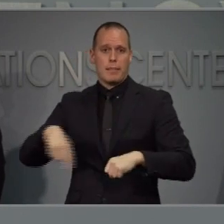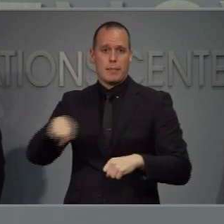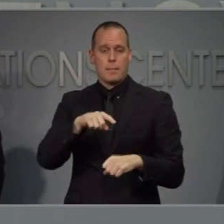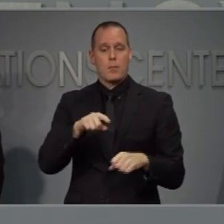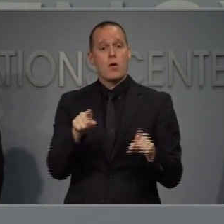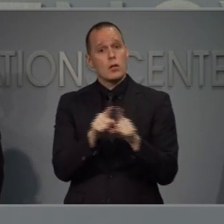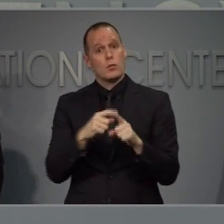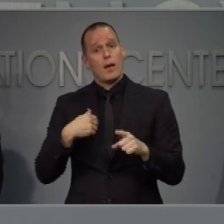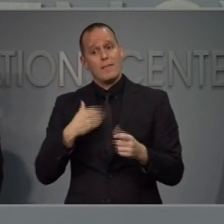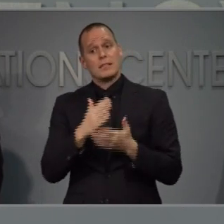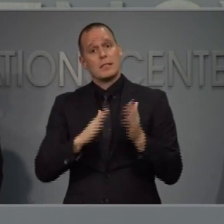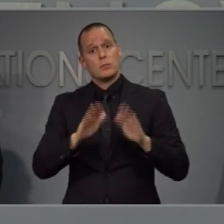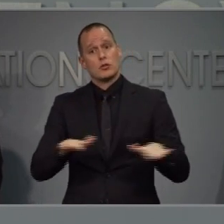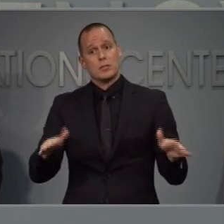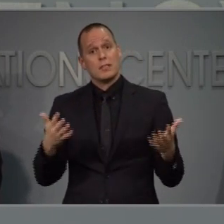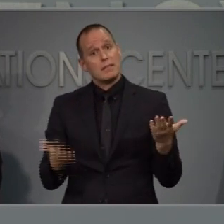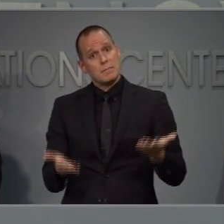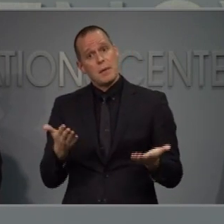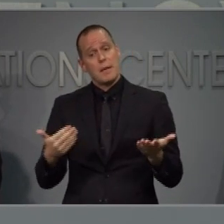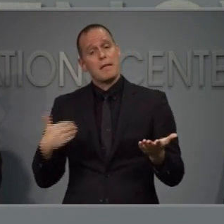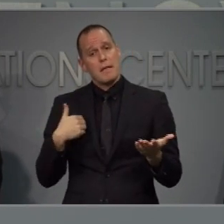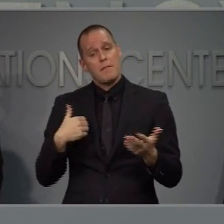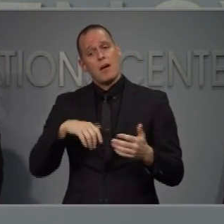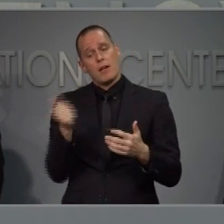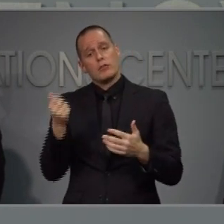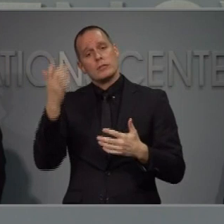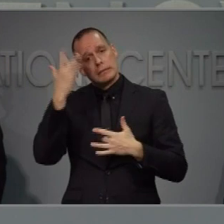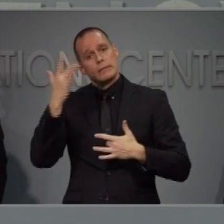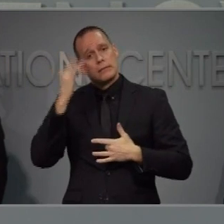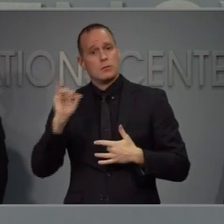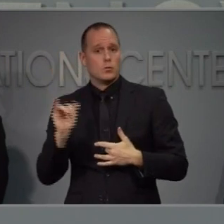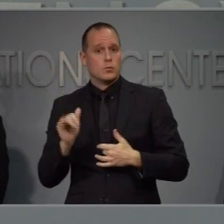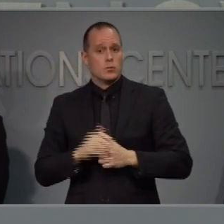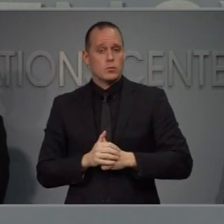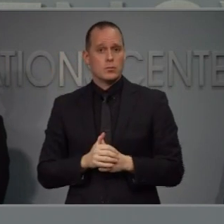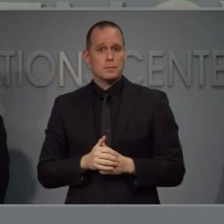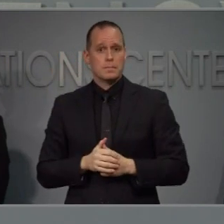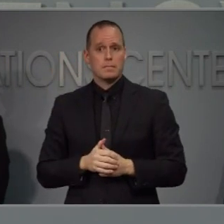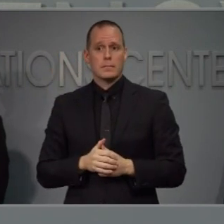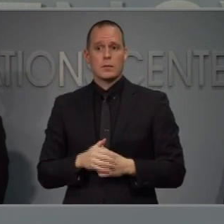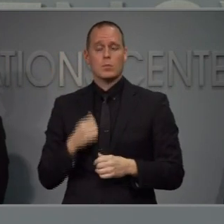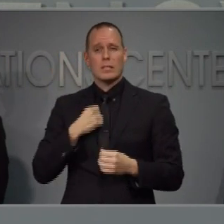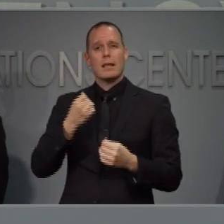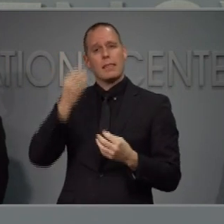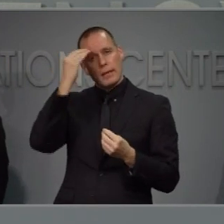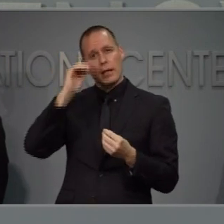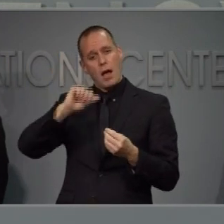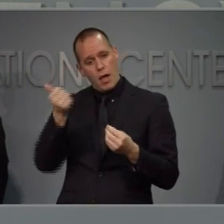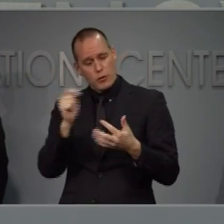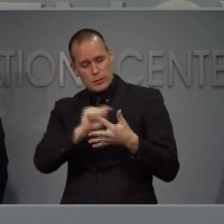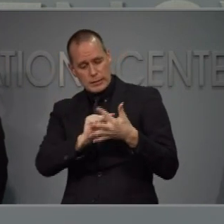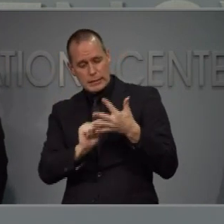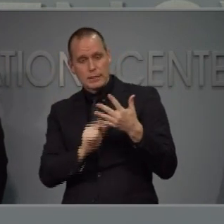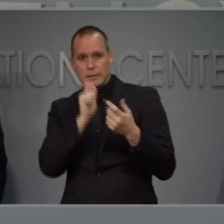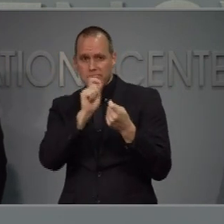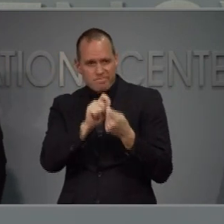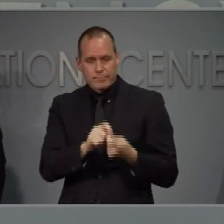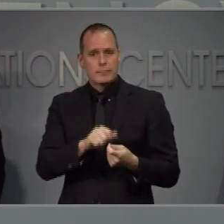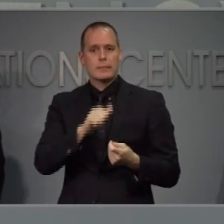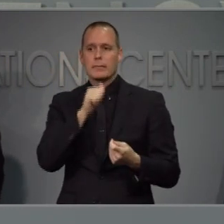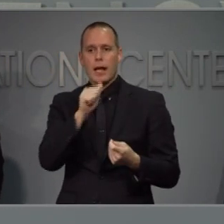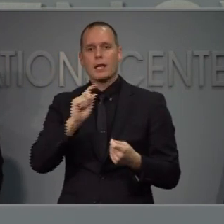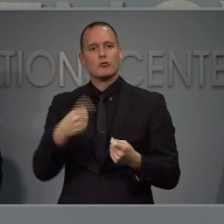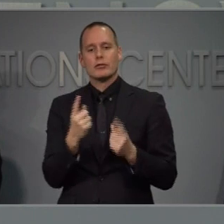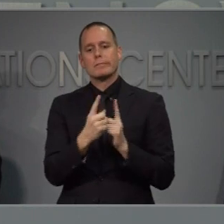medically frail children as well. So we're thinking about a number of ways, so not just altering social distancing and